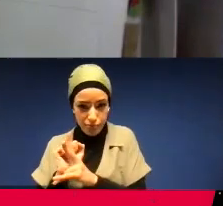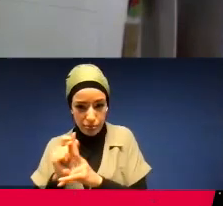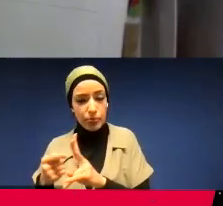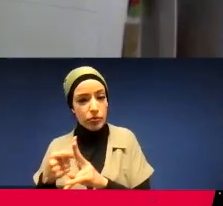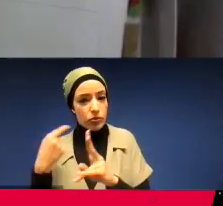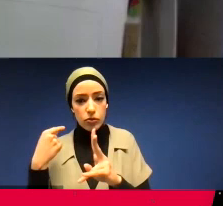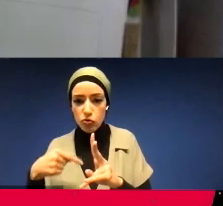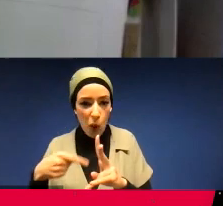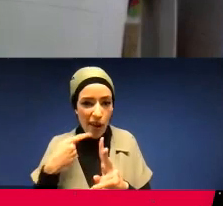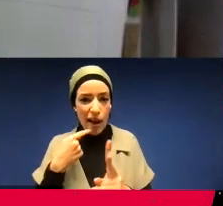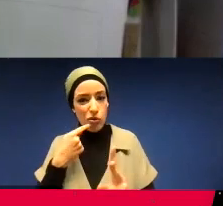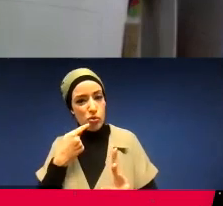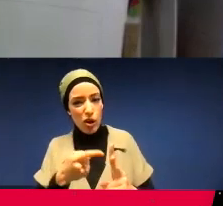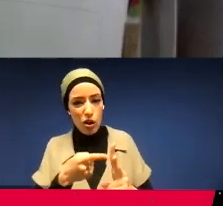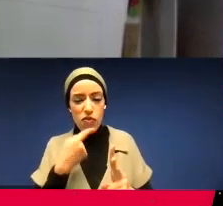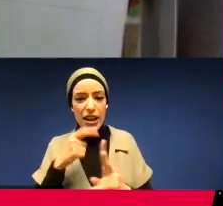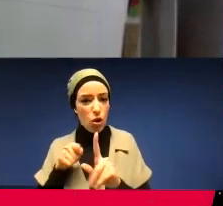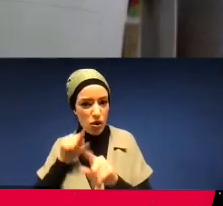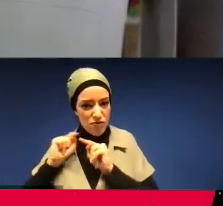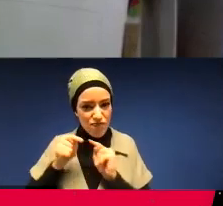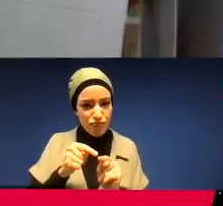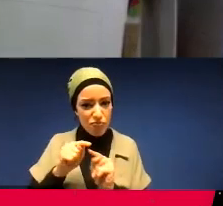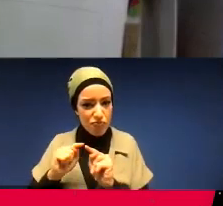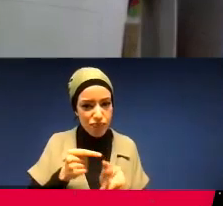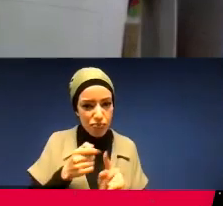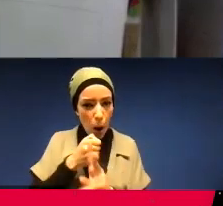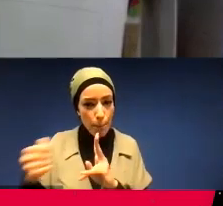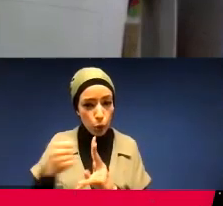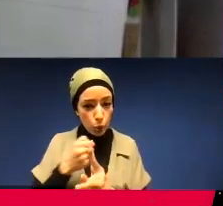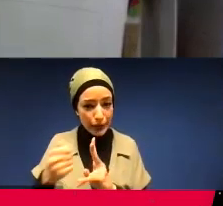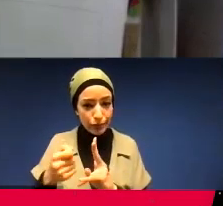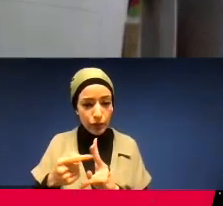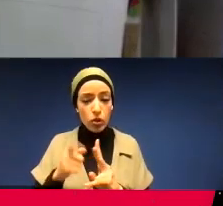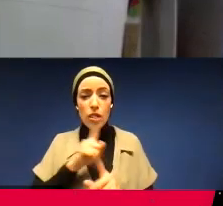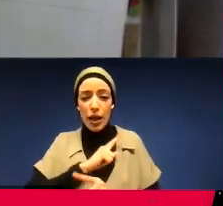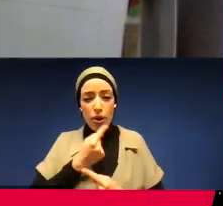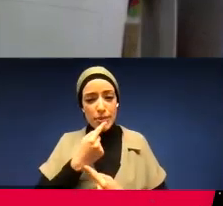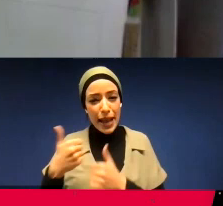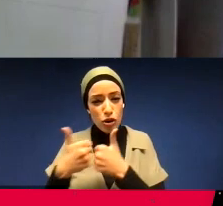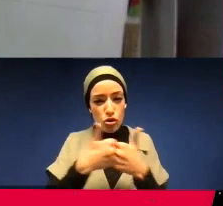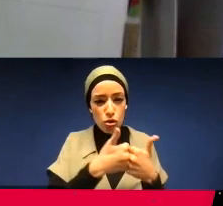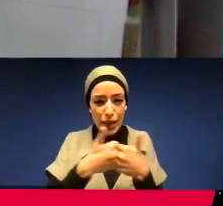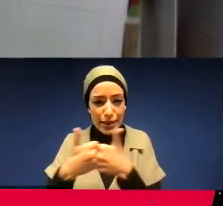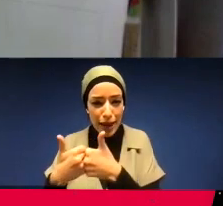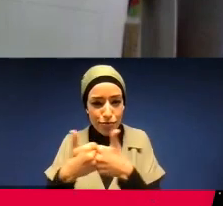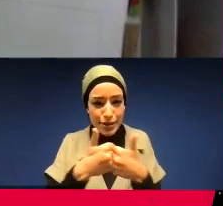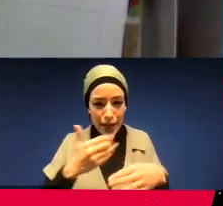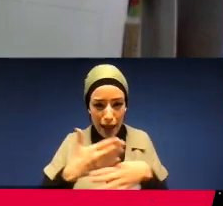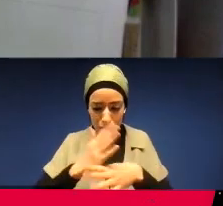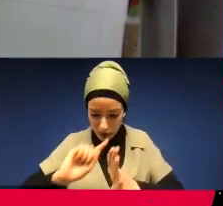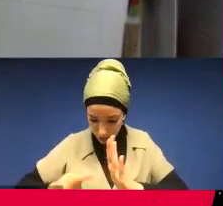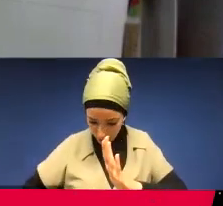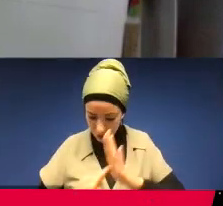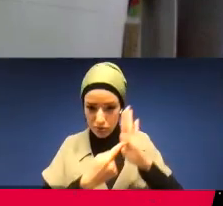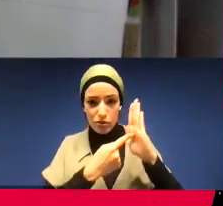not tolerate such action. So I'm saying is actions, solidarity actions does matter. And it does upset